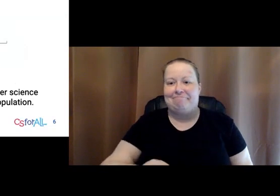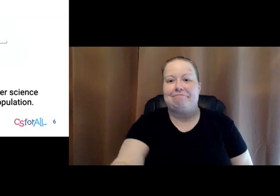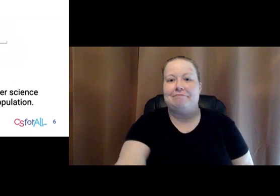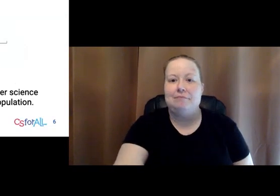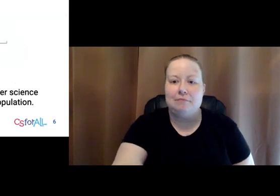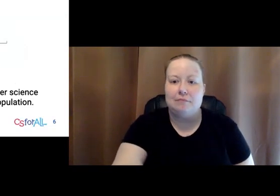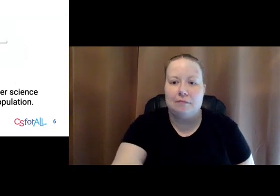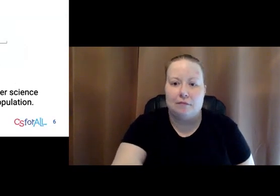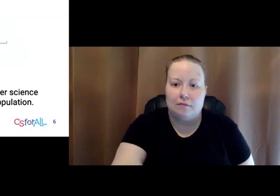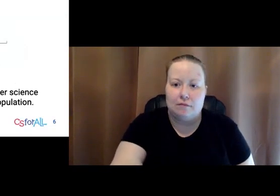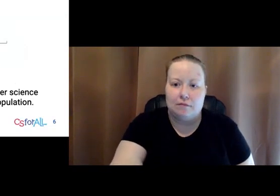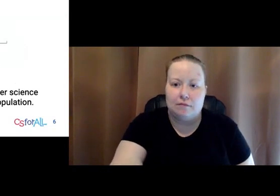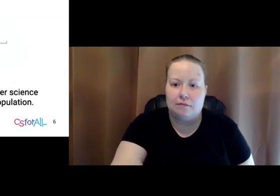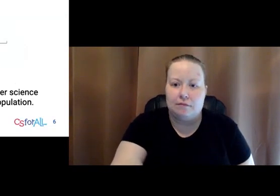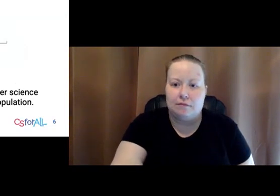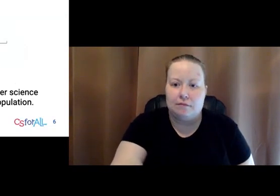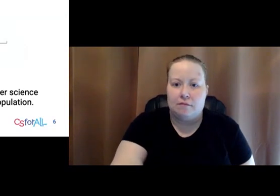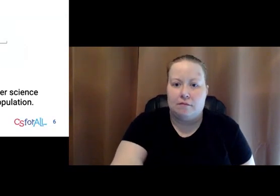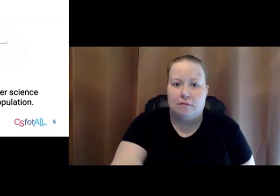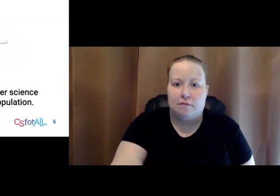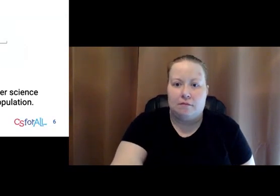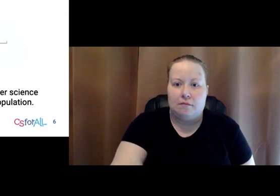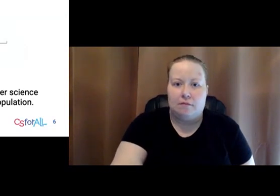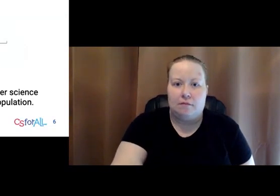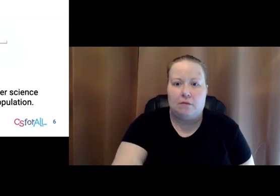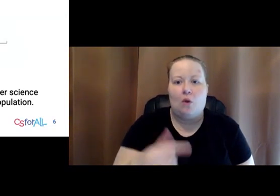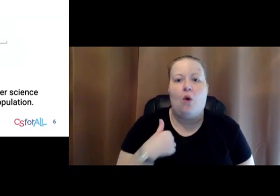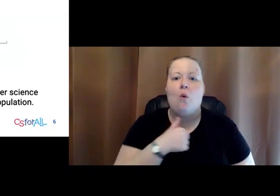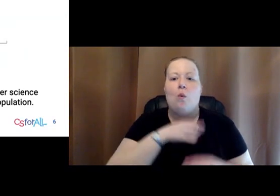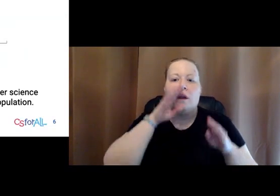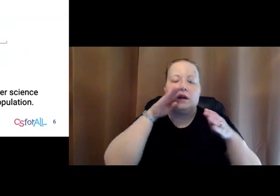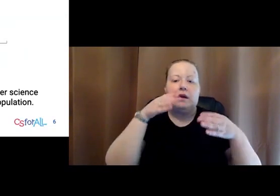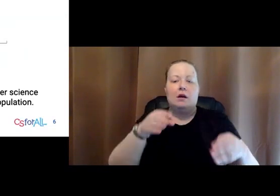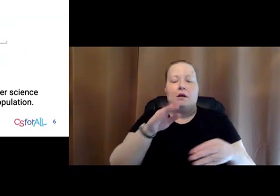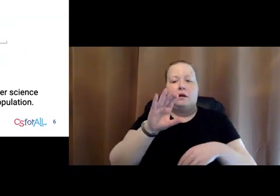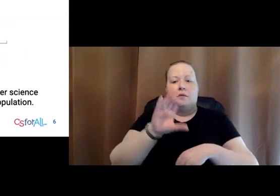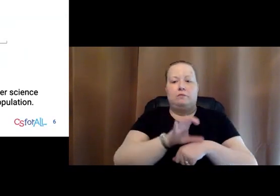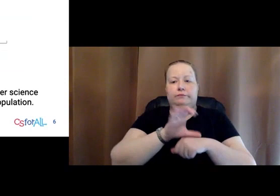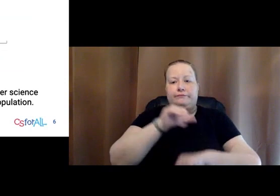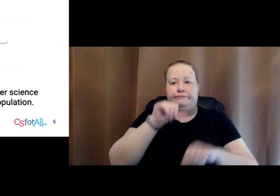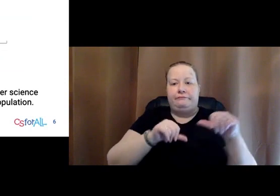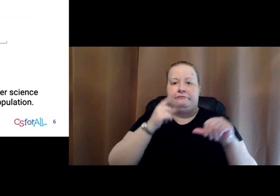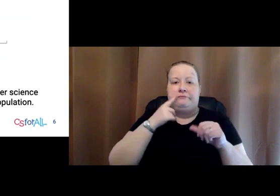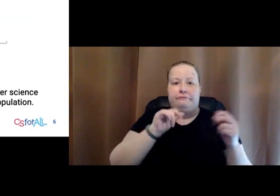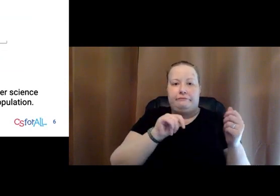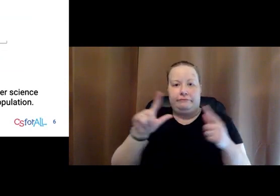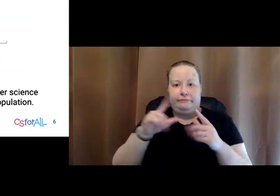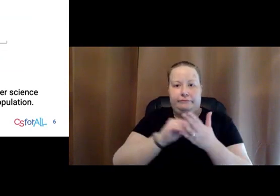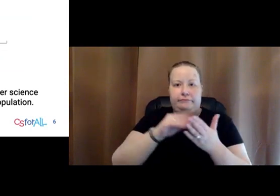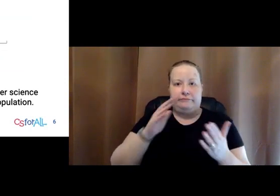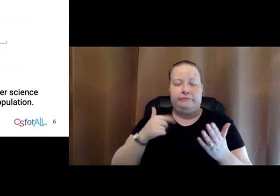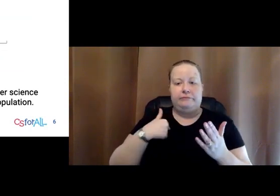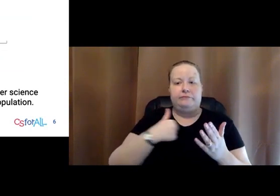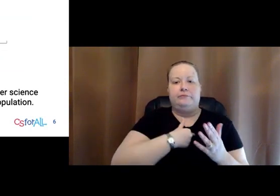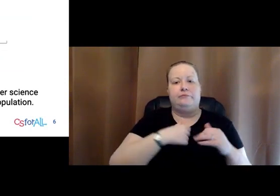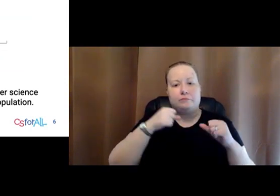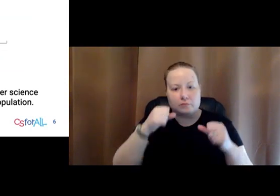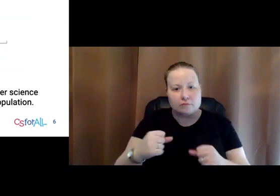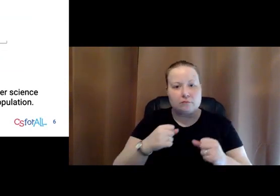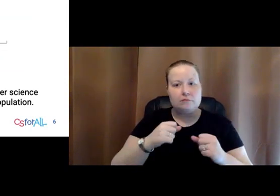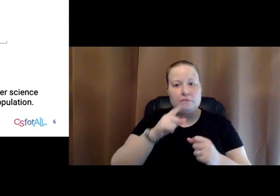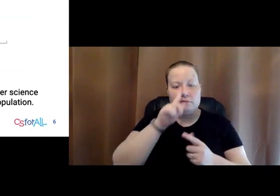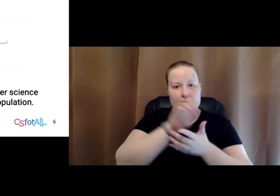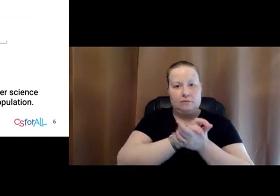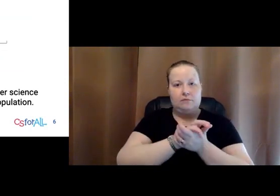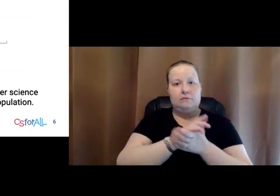an organization, we are focused on computer science for all students, and we strongly believe that